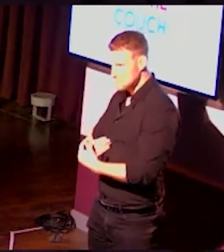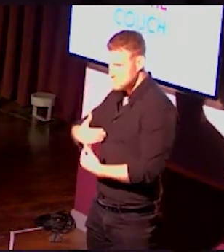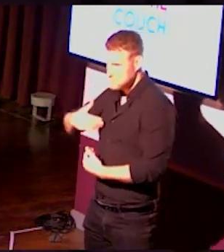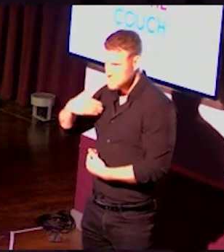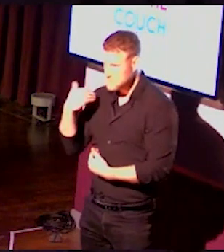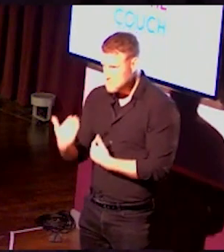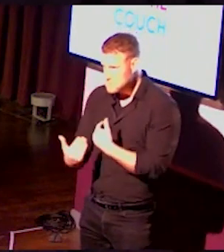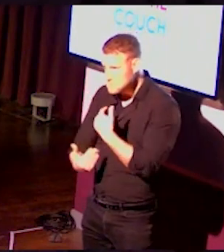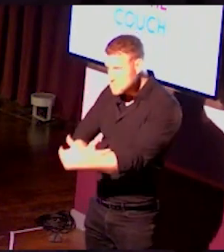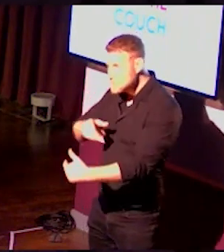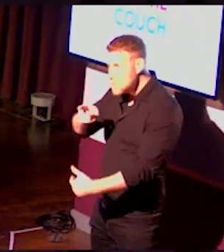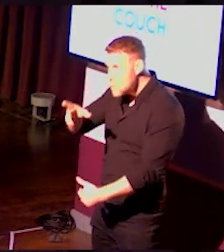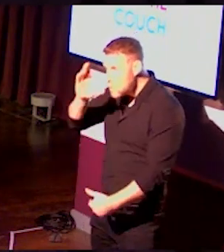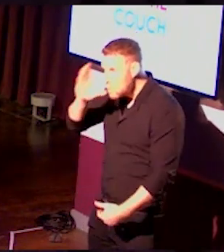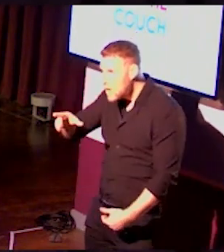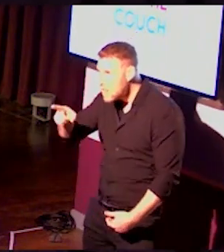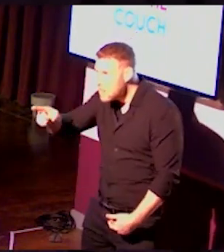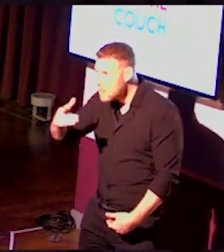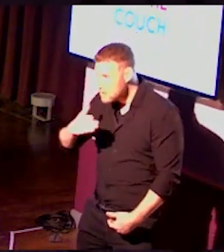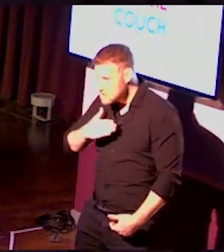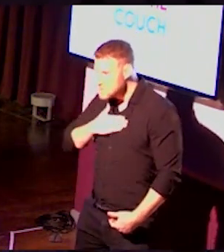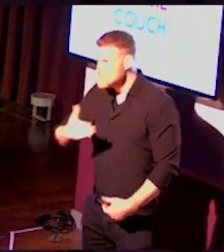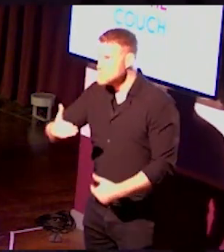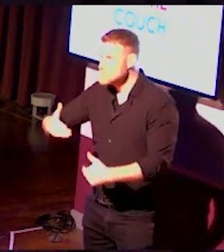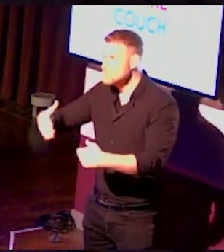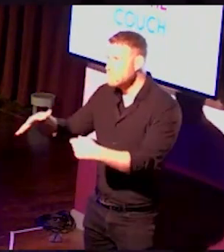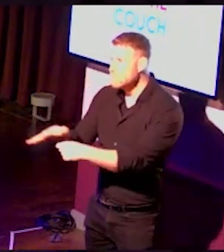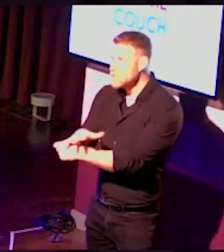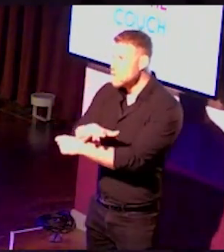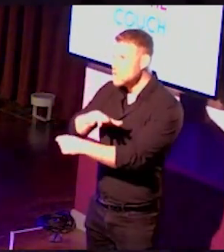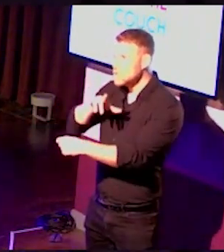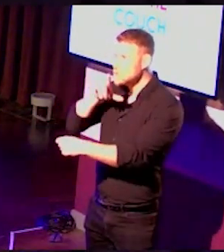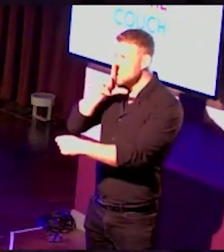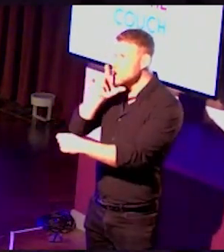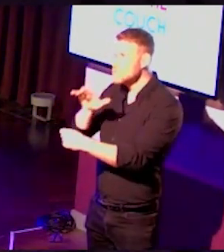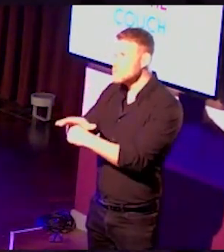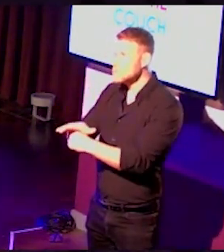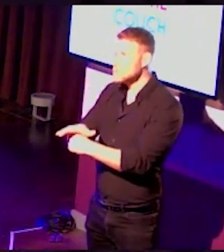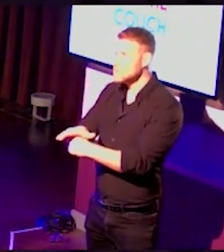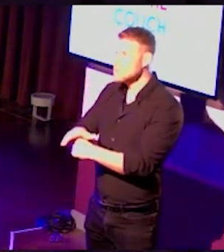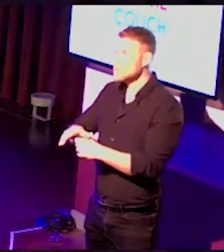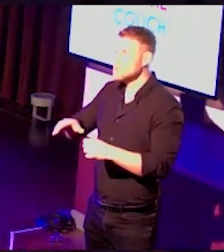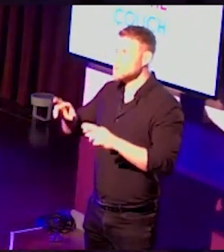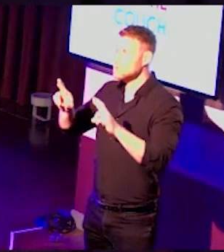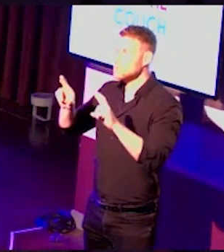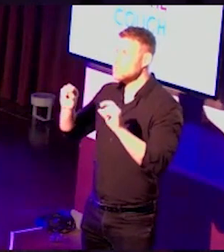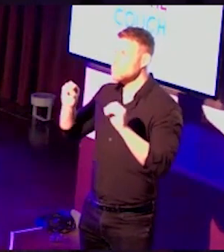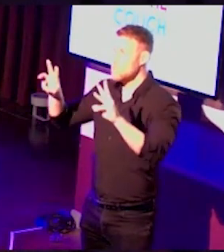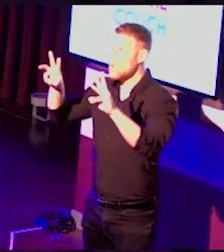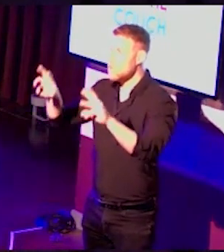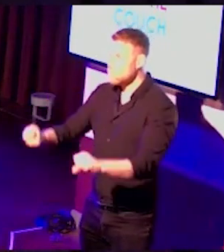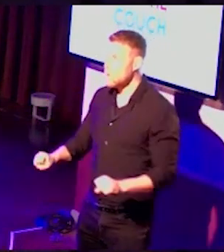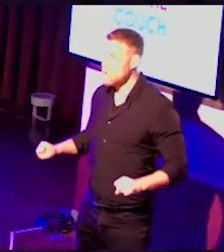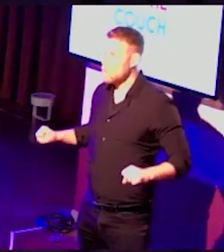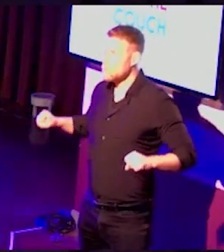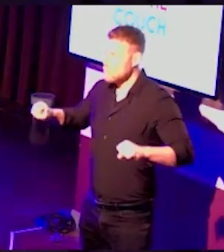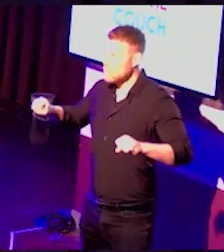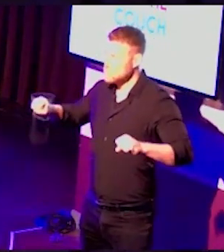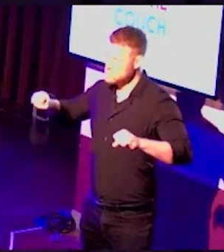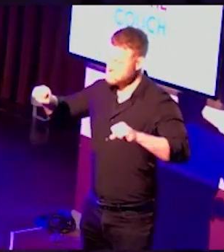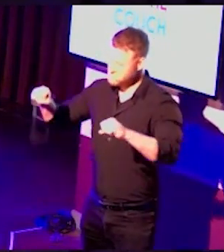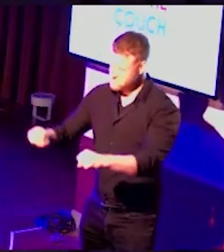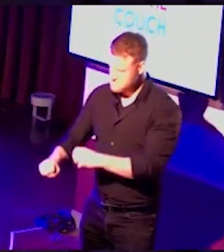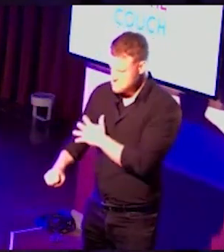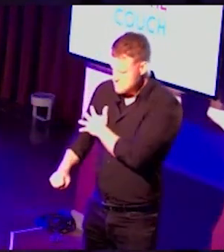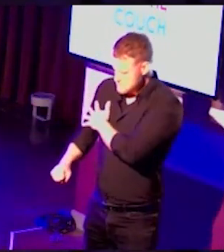will you do whatever it takes? Row, row, row until your arms are